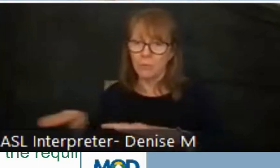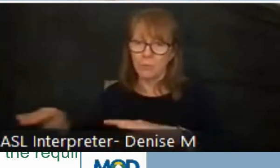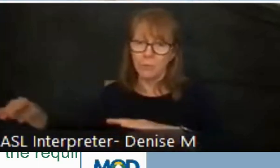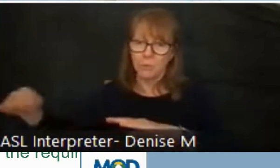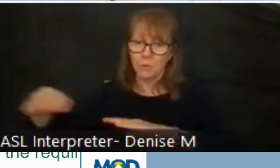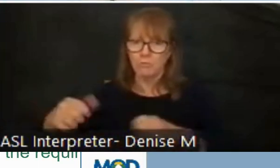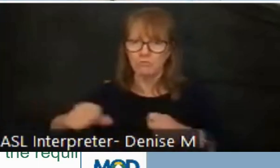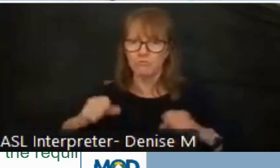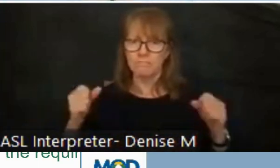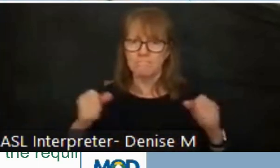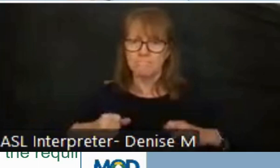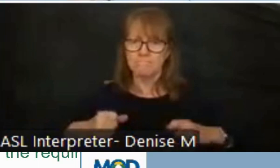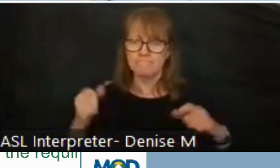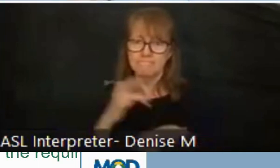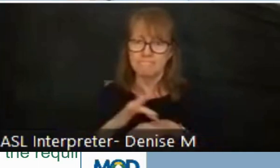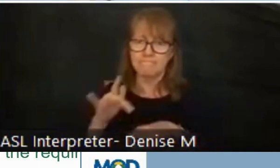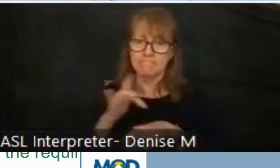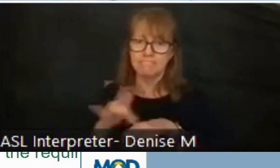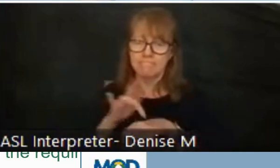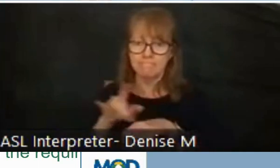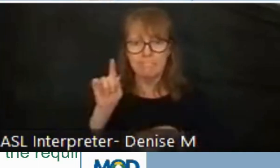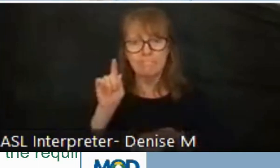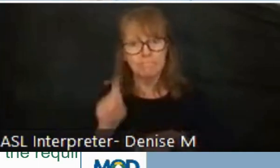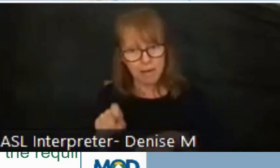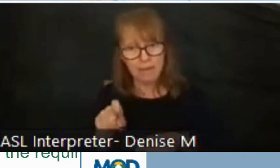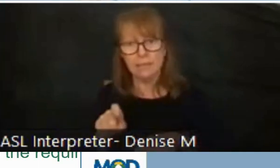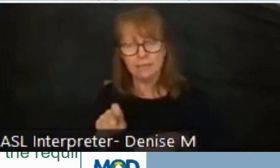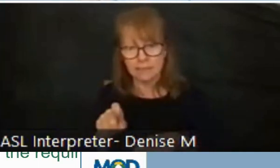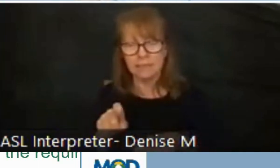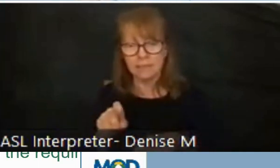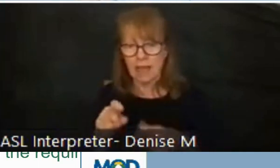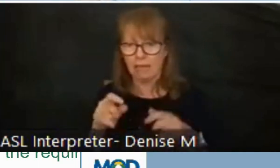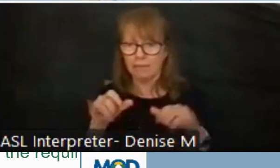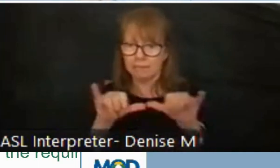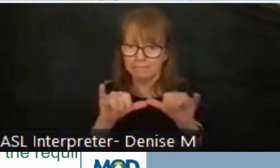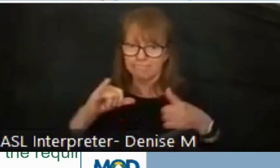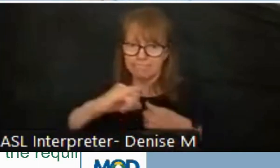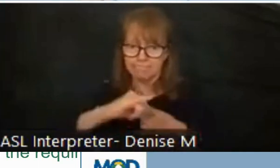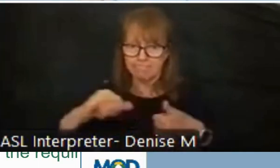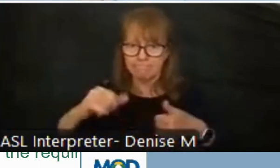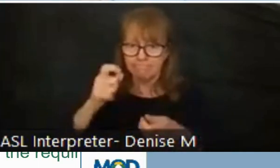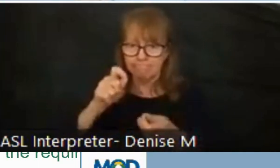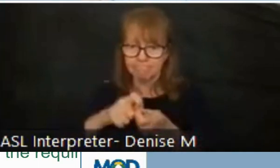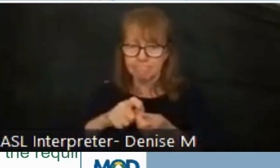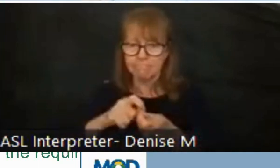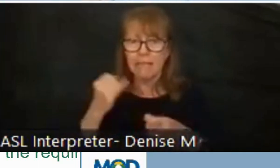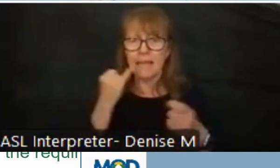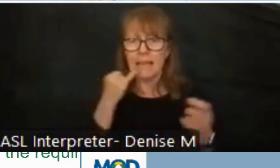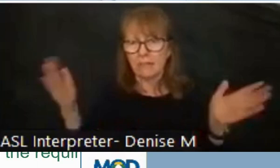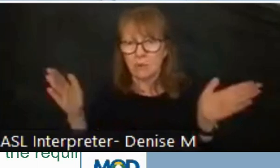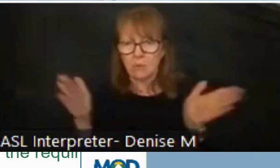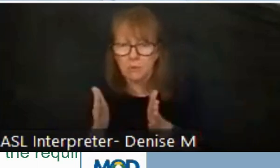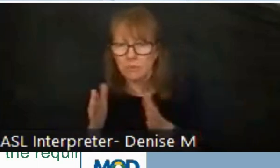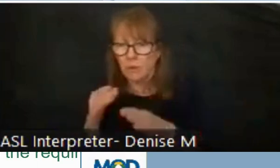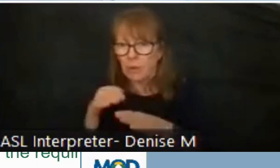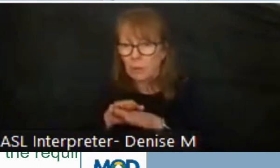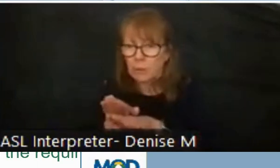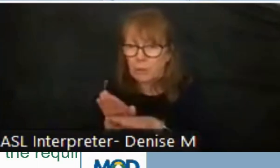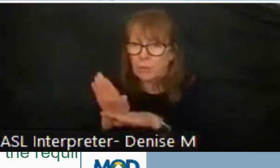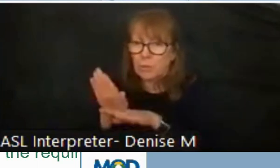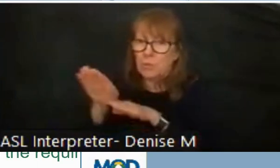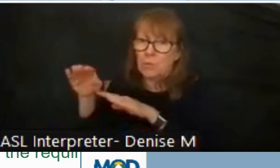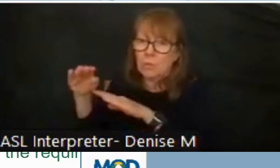because then it would be breaking the code by being too steep. If it's not actually